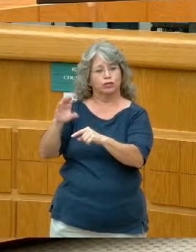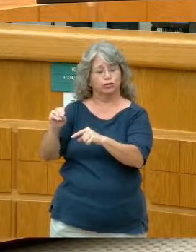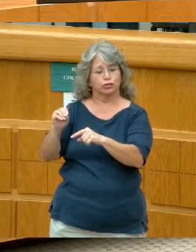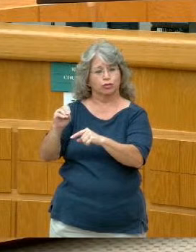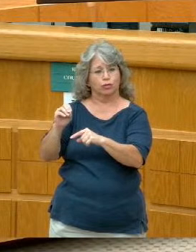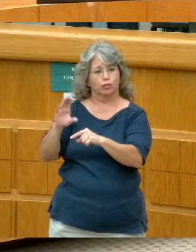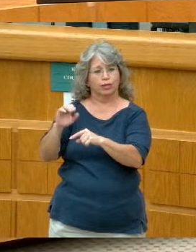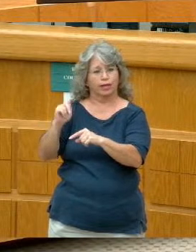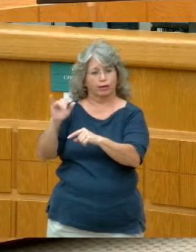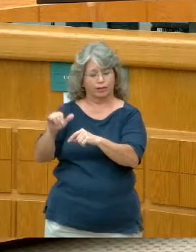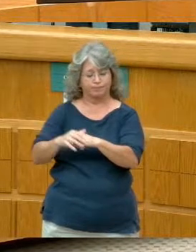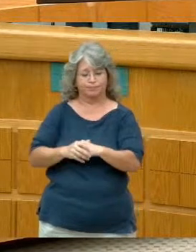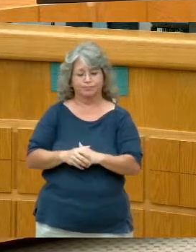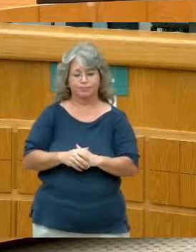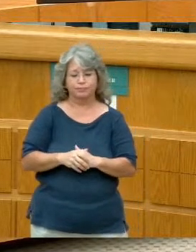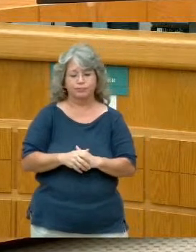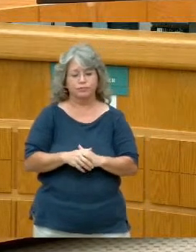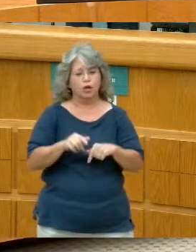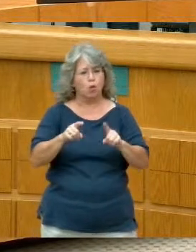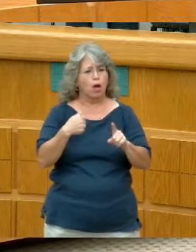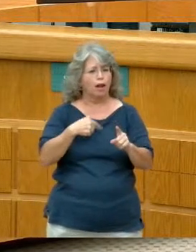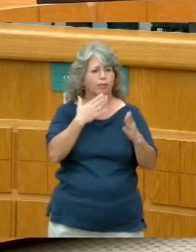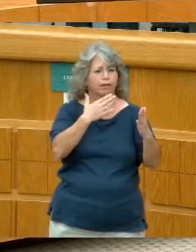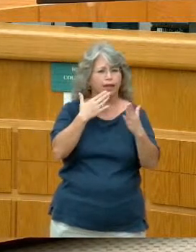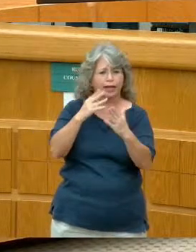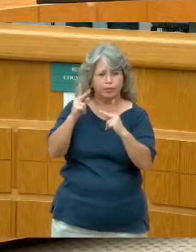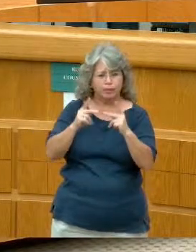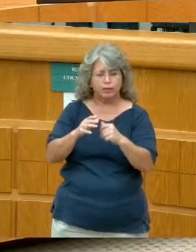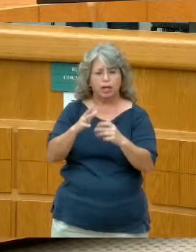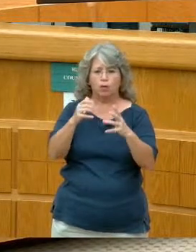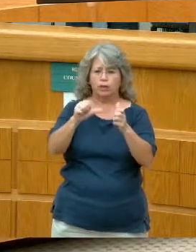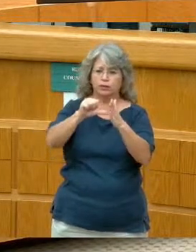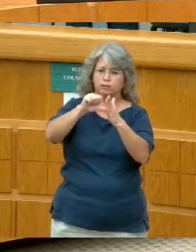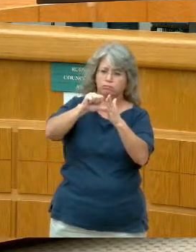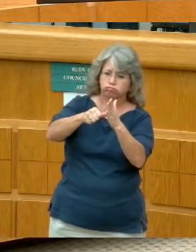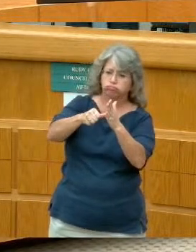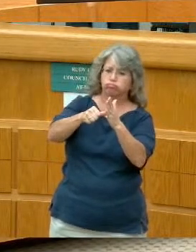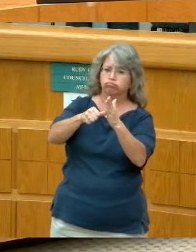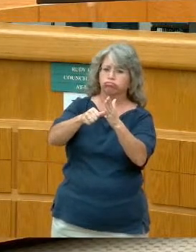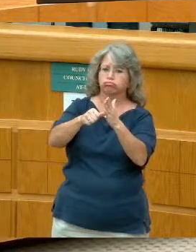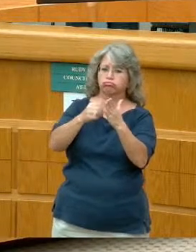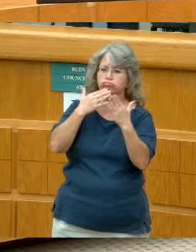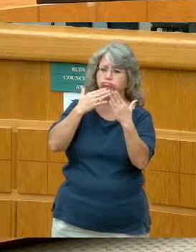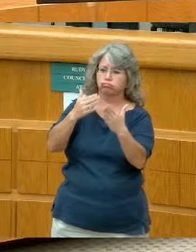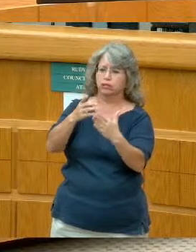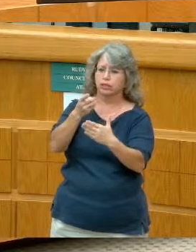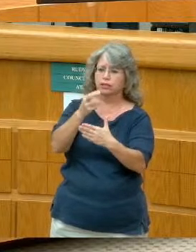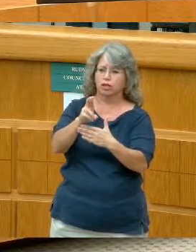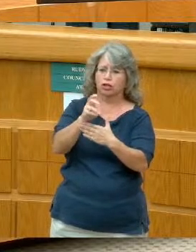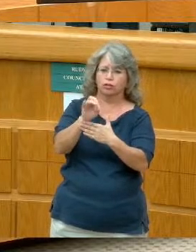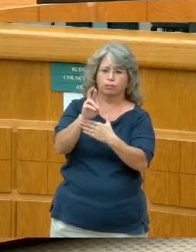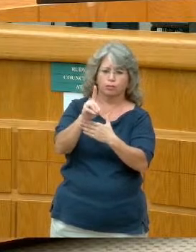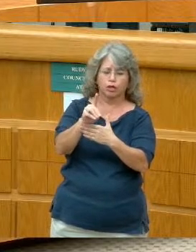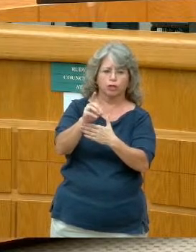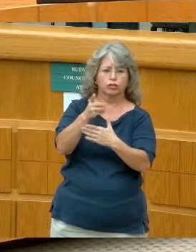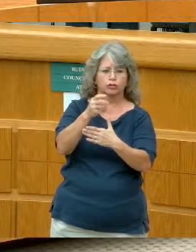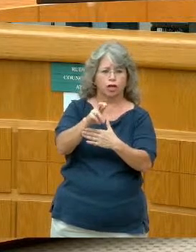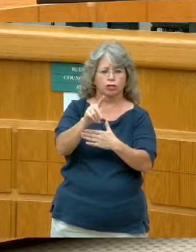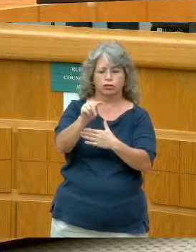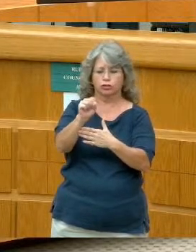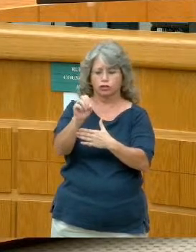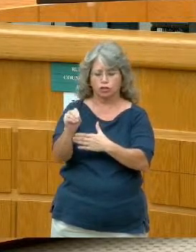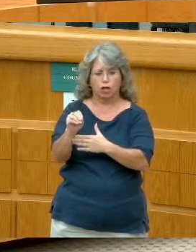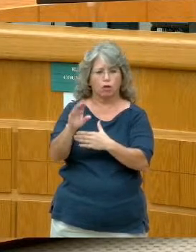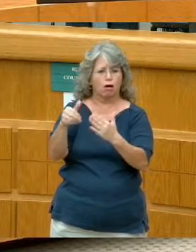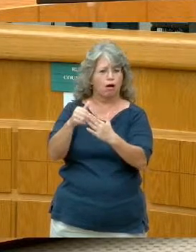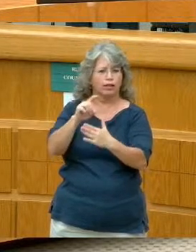And so as we are thanking people, let me highlight the contribution of Dr. Bird, Dr. Tissot, and the entire Texas A&M